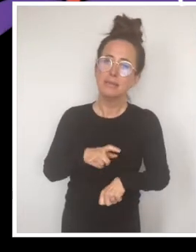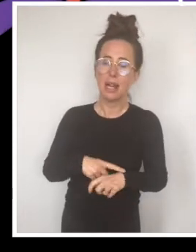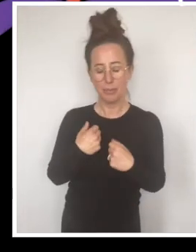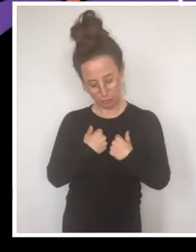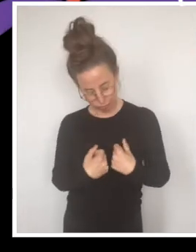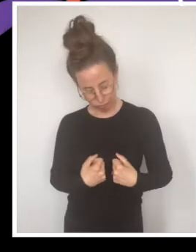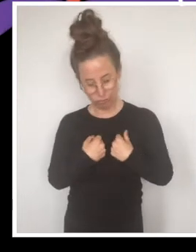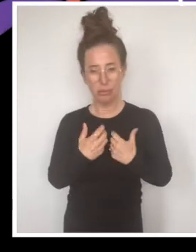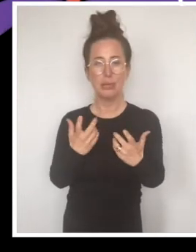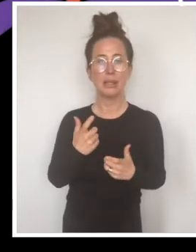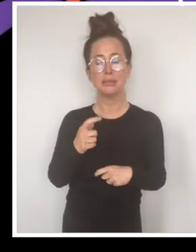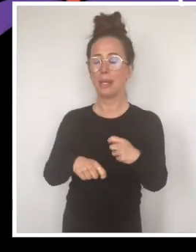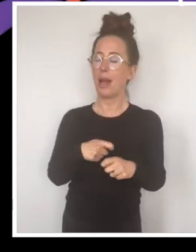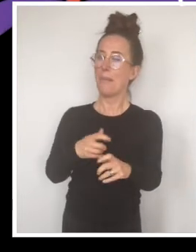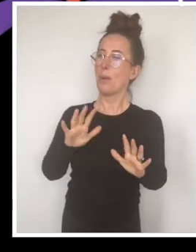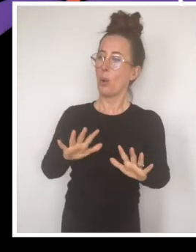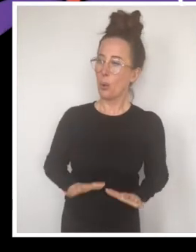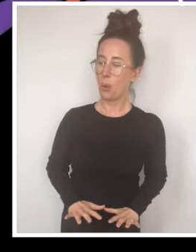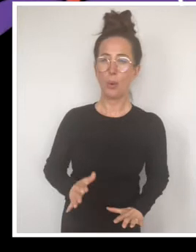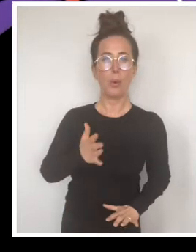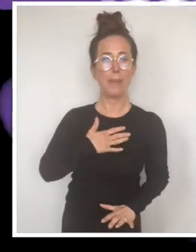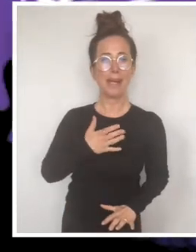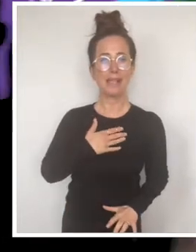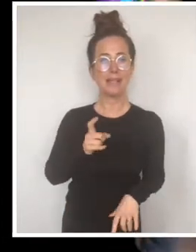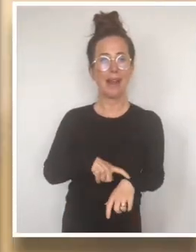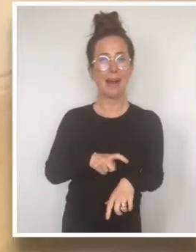reflect and be and do something just for you.